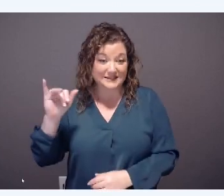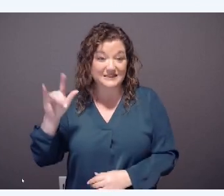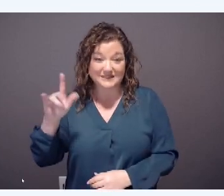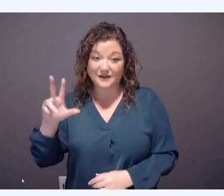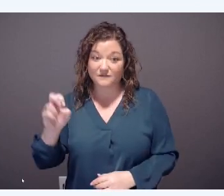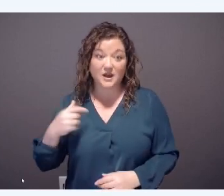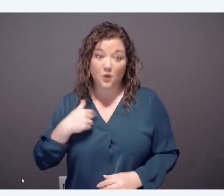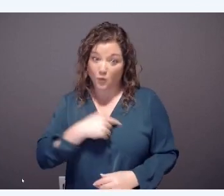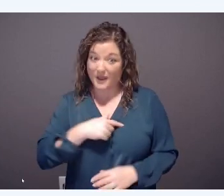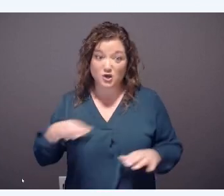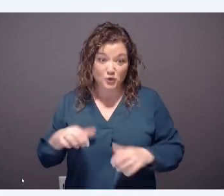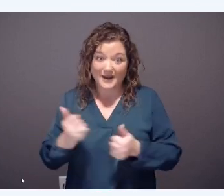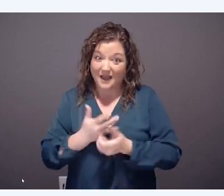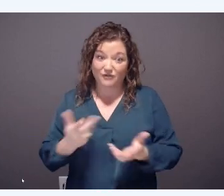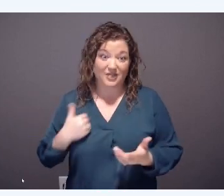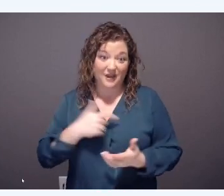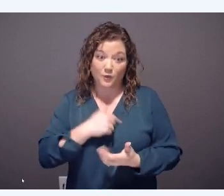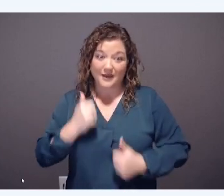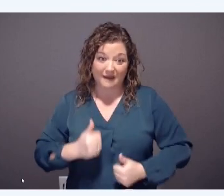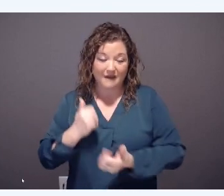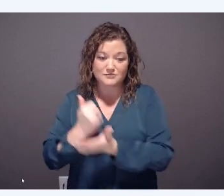them hit that target.